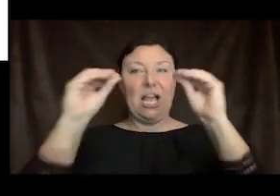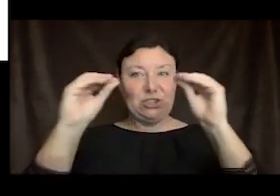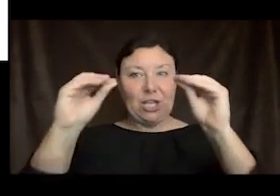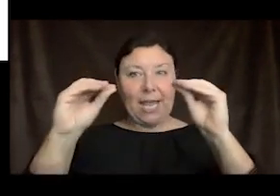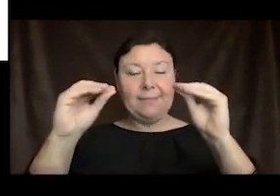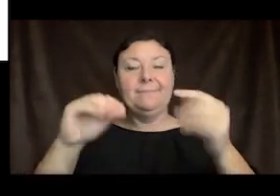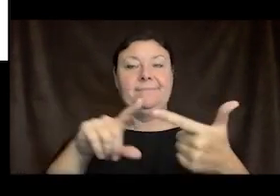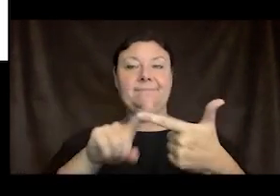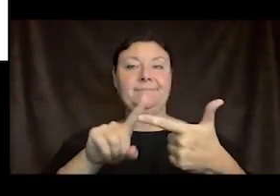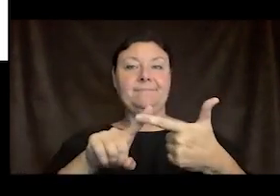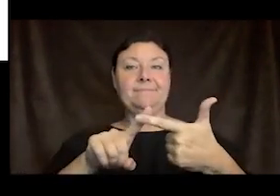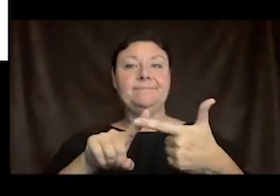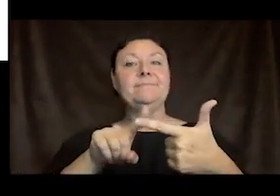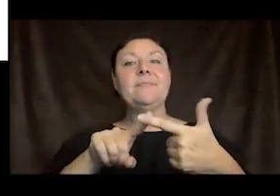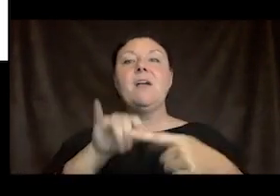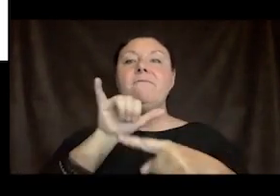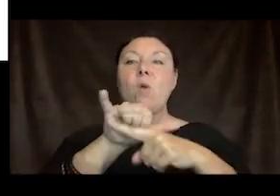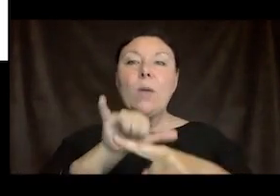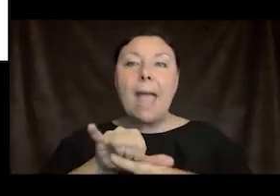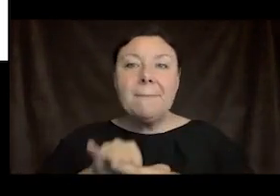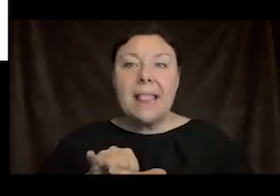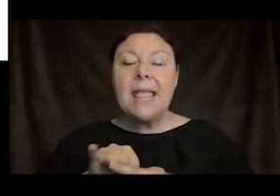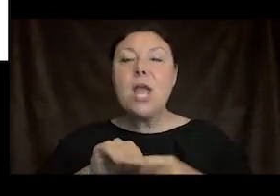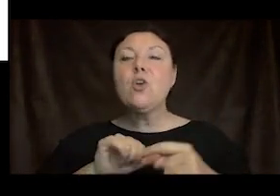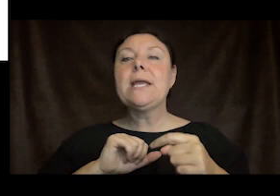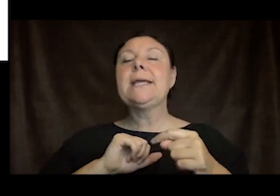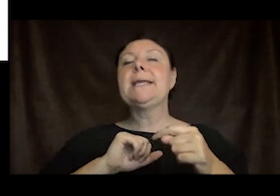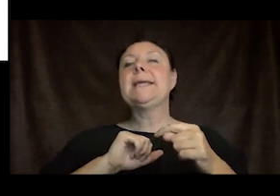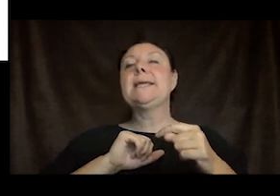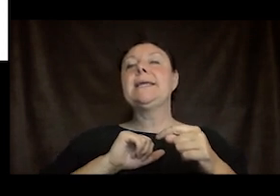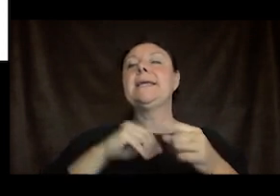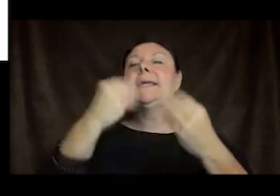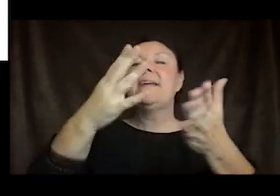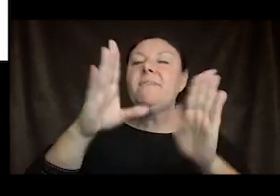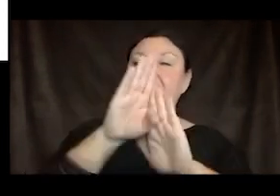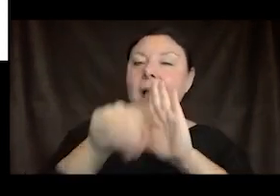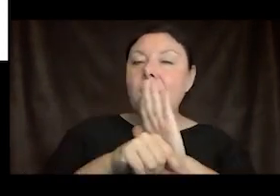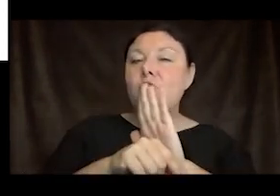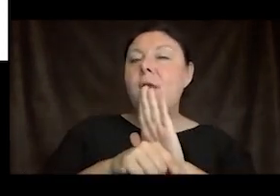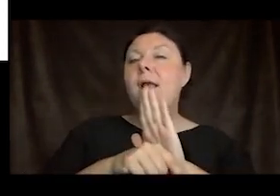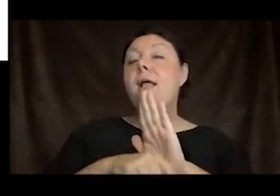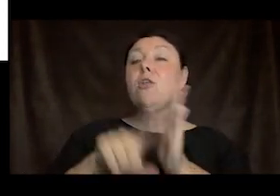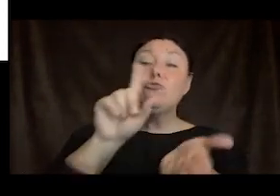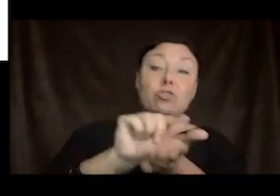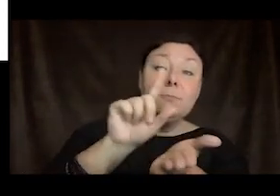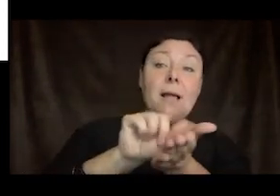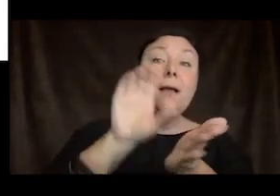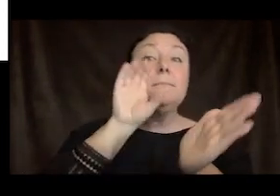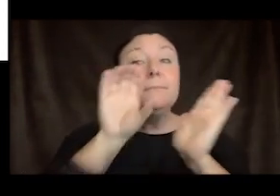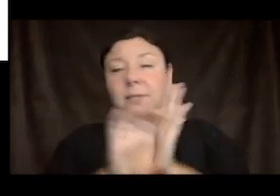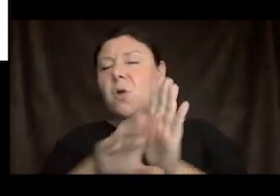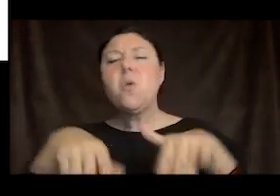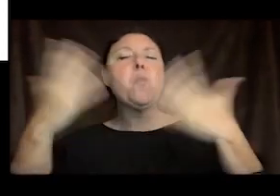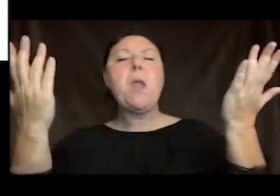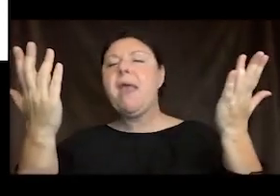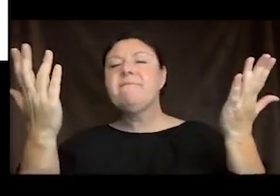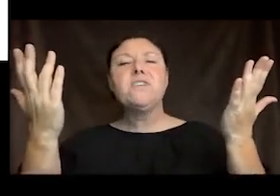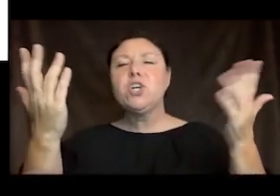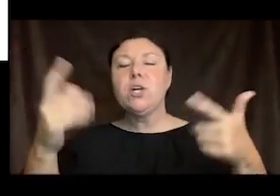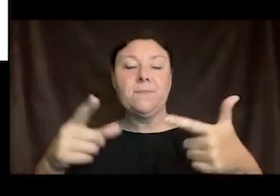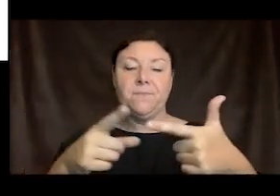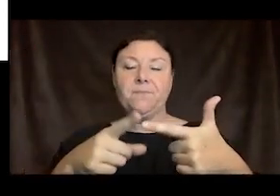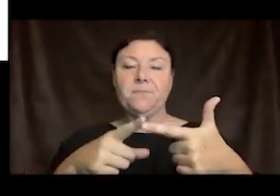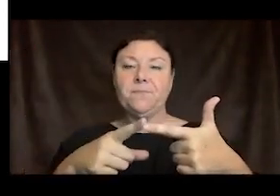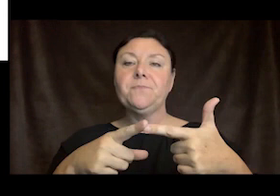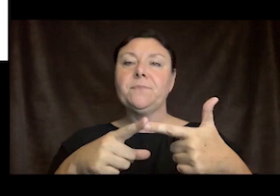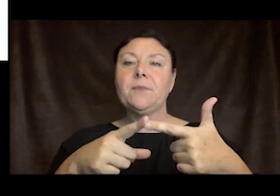vocabulary, vocabulary activity, giving some background, using knowledge, newspapers, photographs, whatever you need to do, but